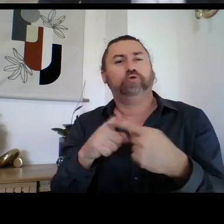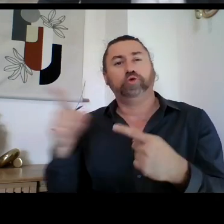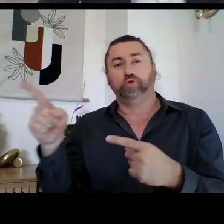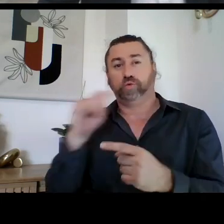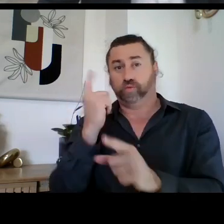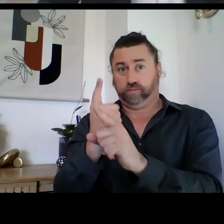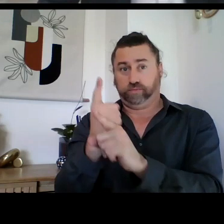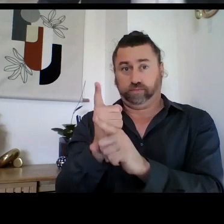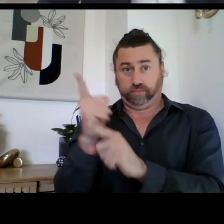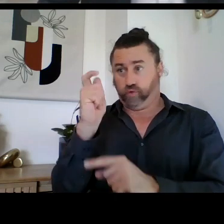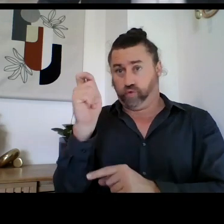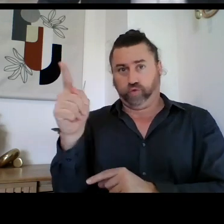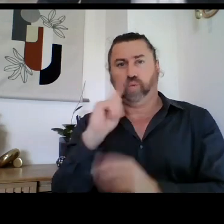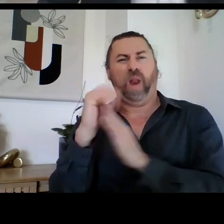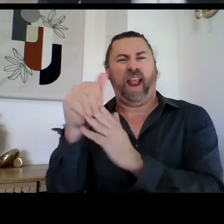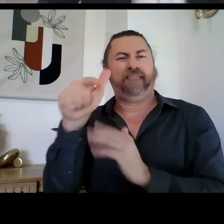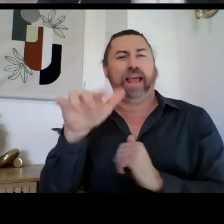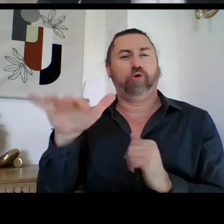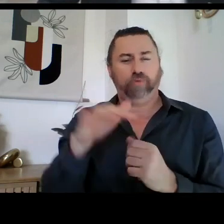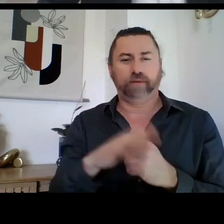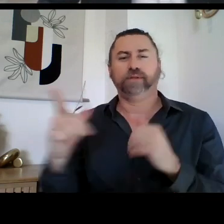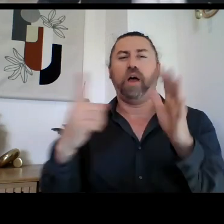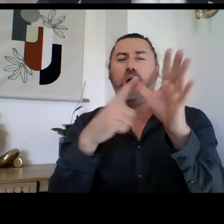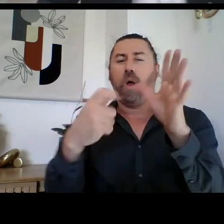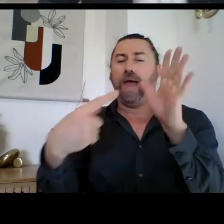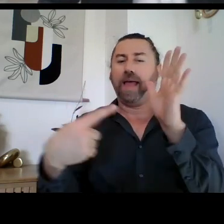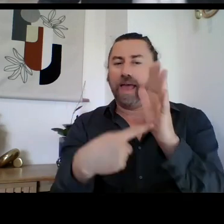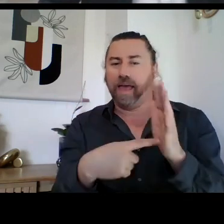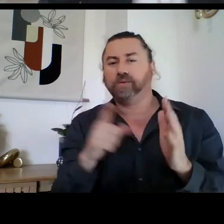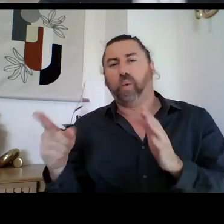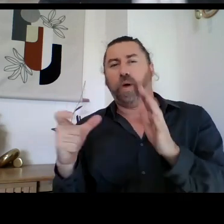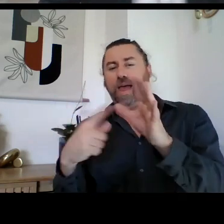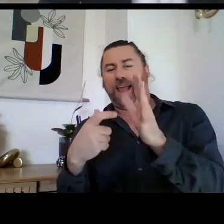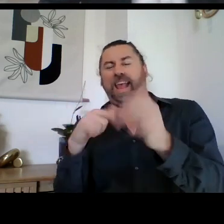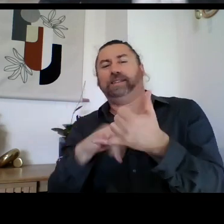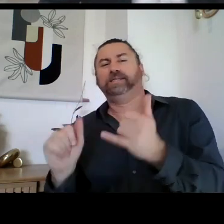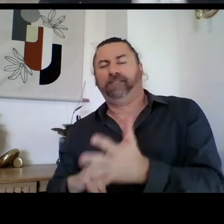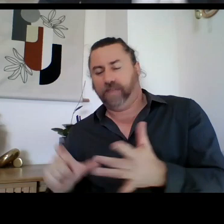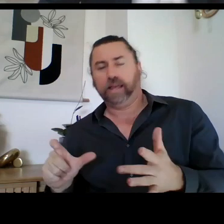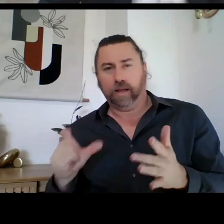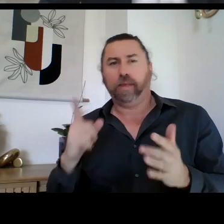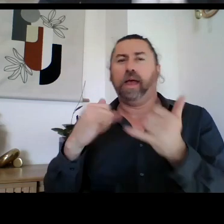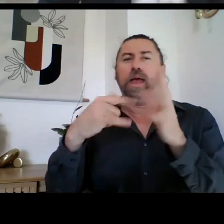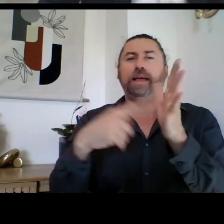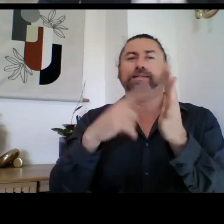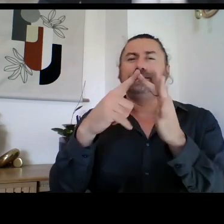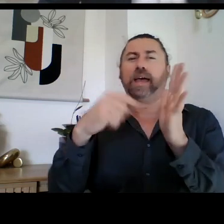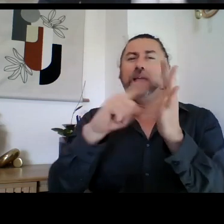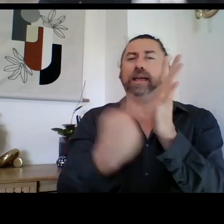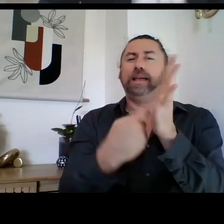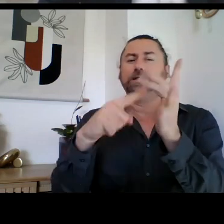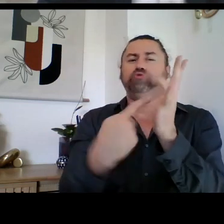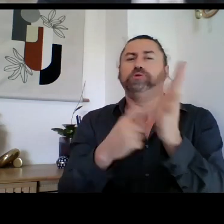work. So at the moment, ACATs or ACAS in Victoria are run by states and territories, and we'll be working